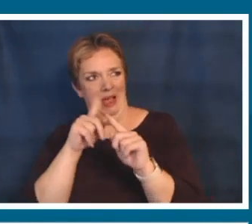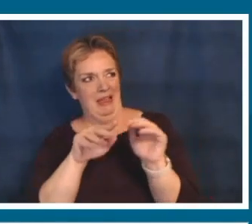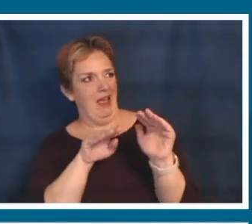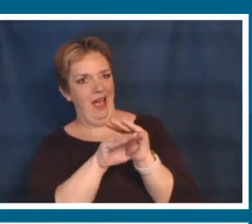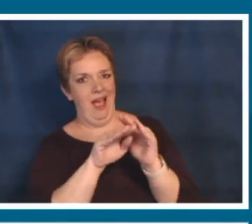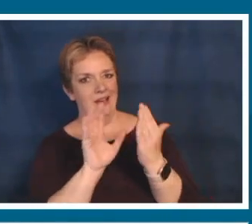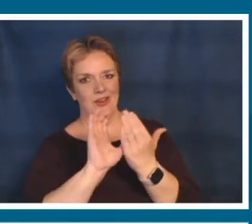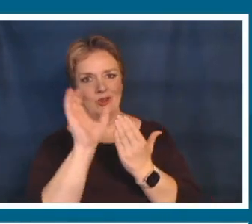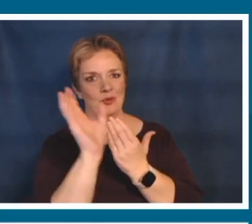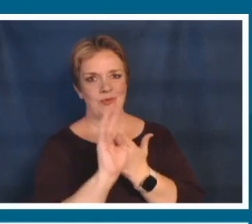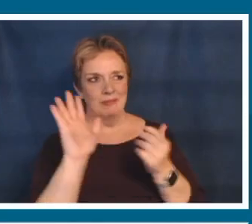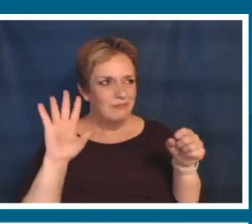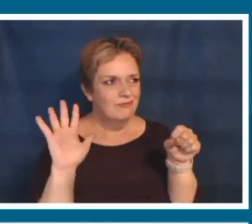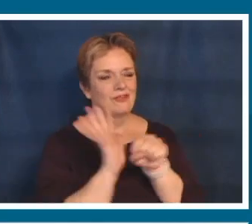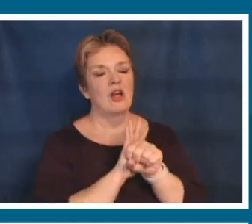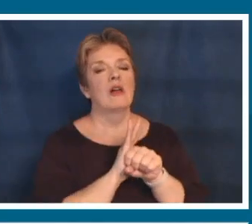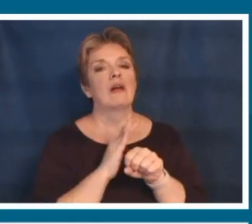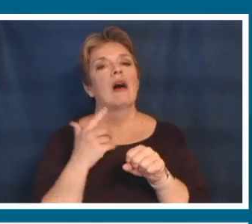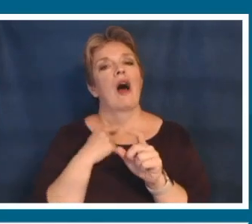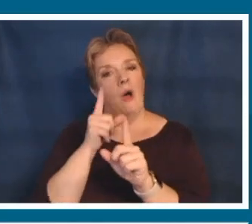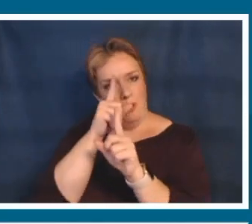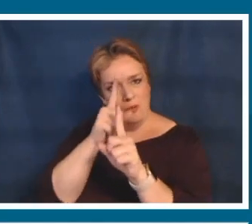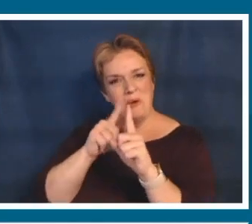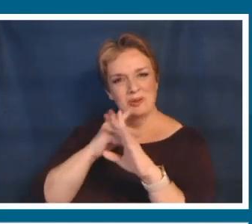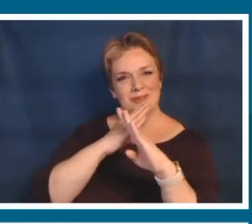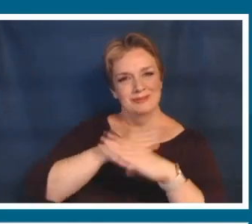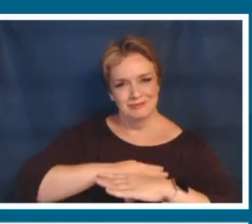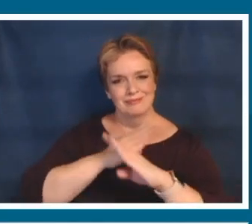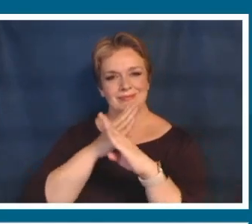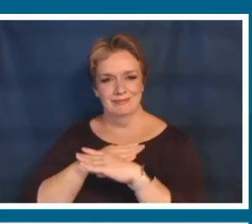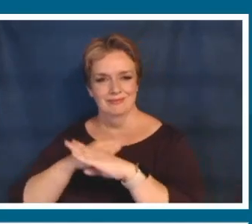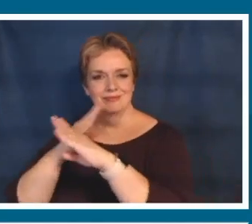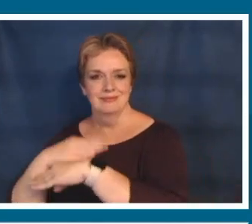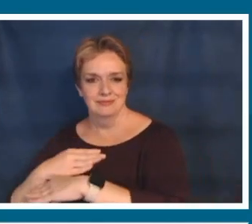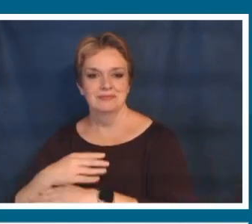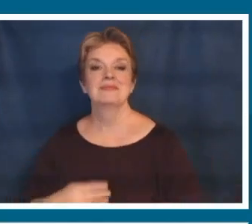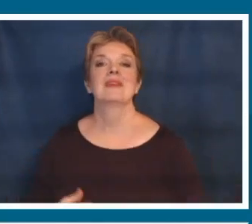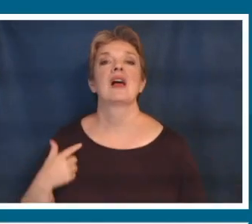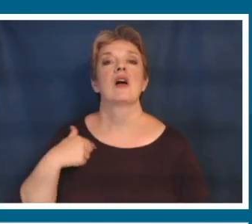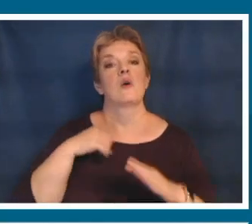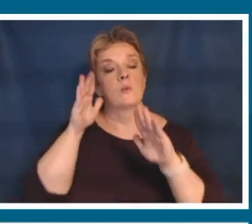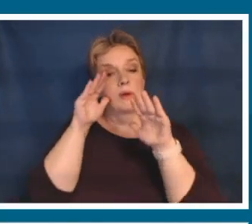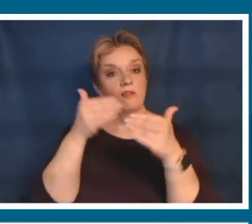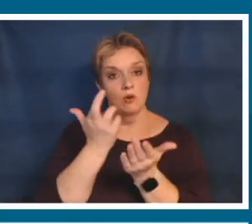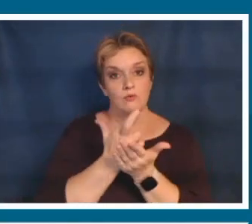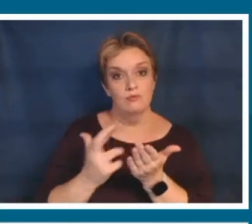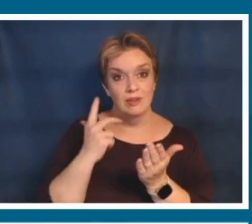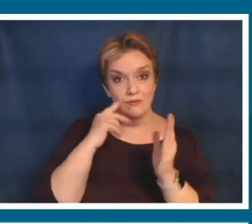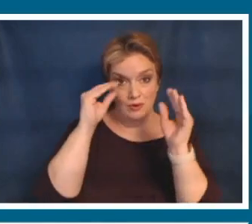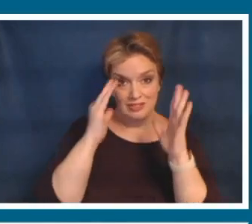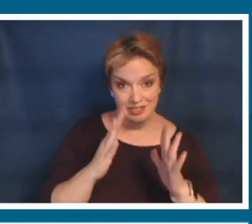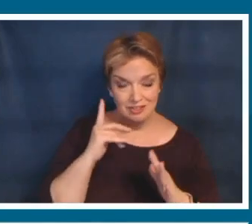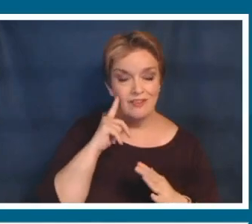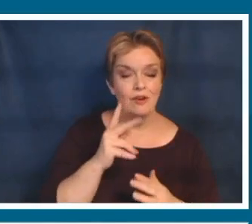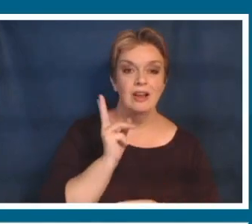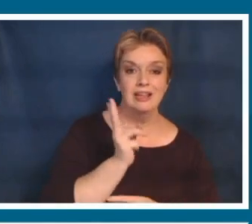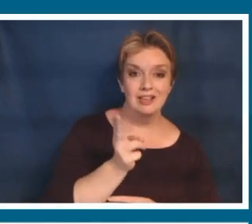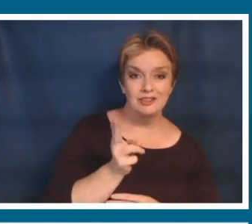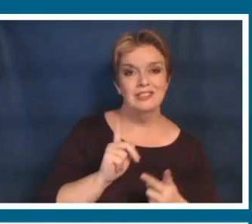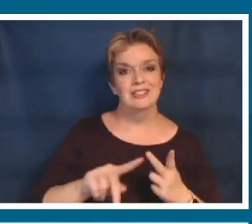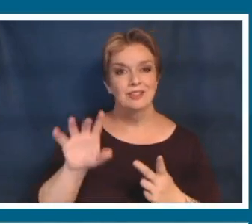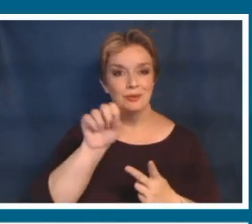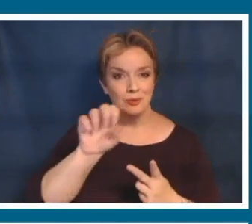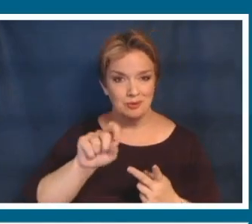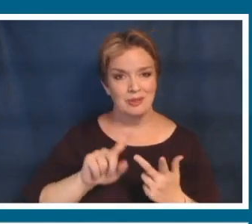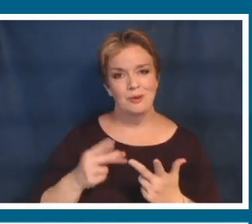Emerging America within the collaborative focuses on resources for teachers in history, social studies, and the